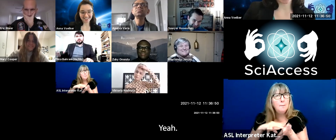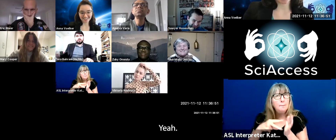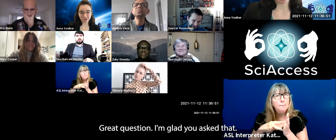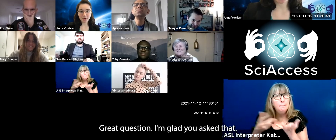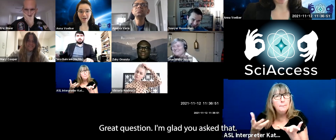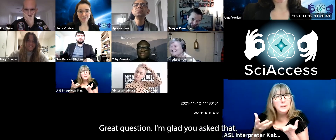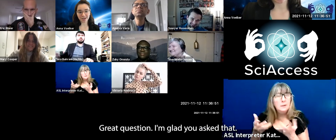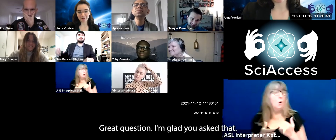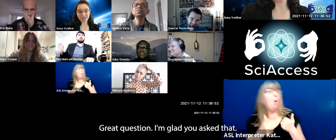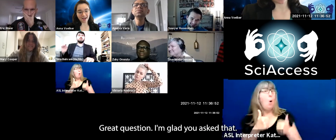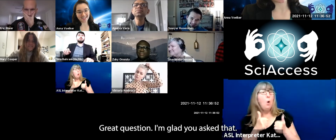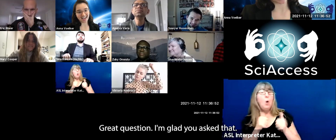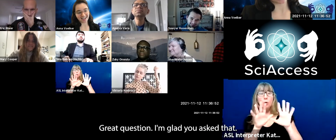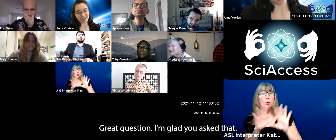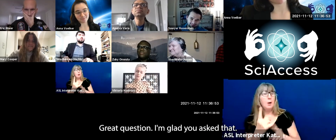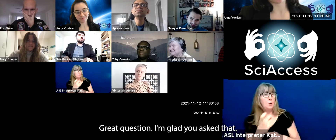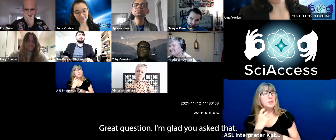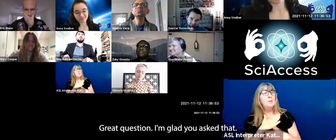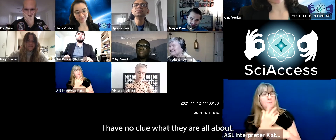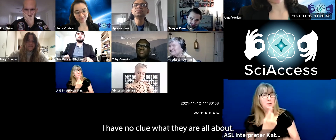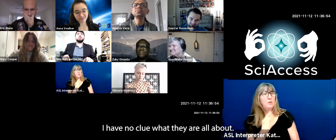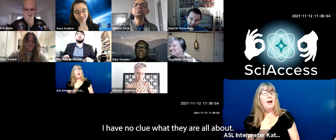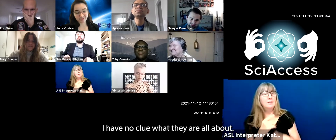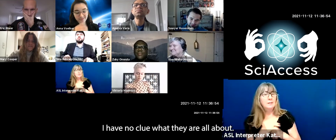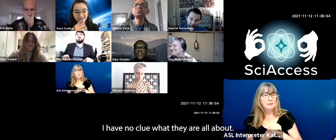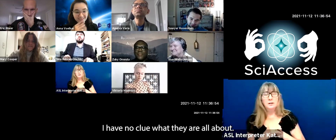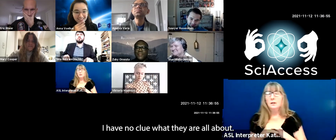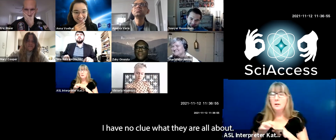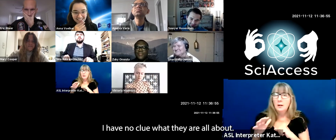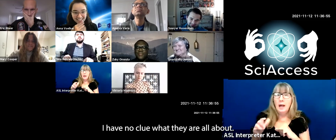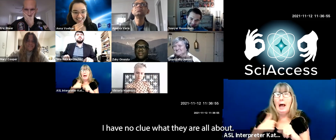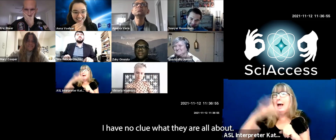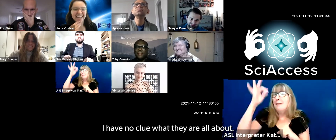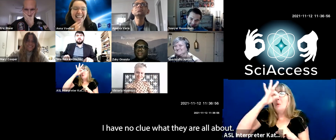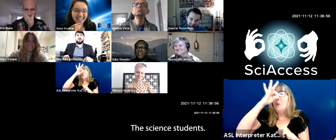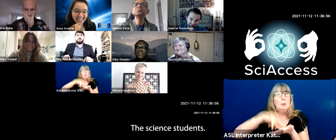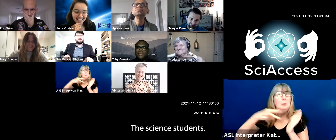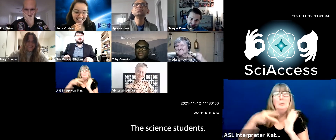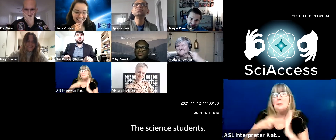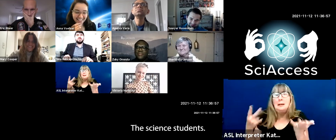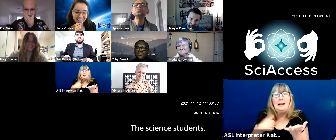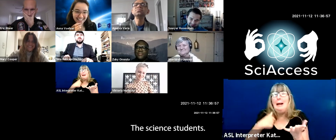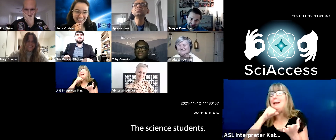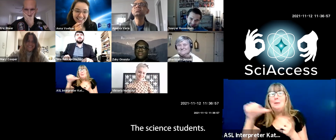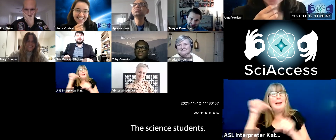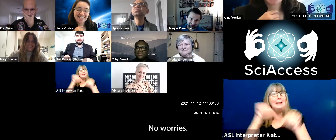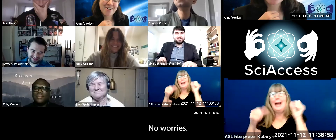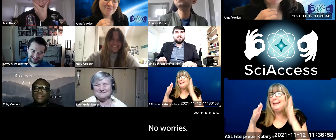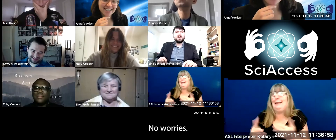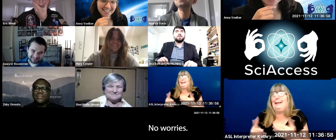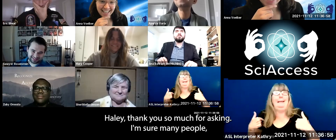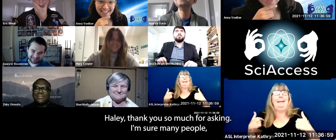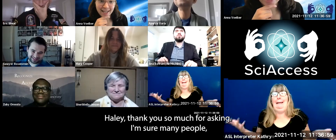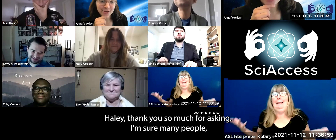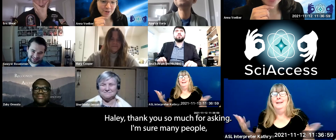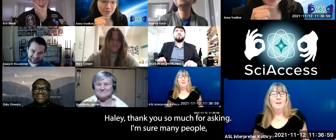Yeah, great question. I'm glad you asked that. I have no clue what they are. I am not a science student. No